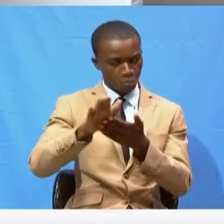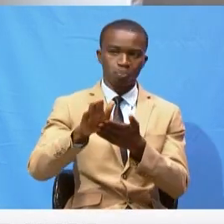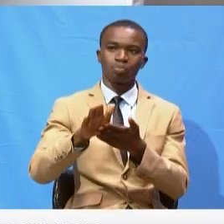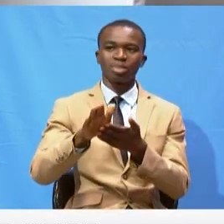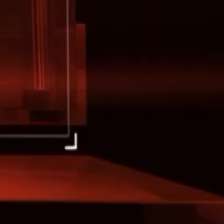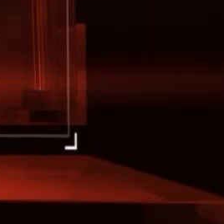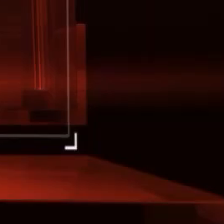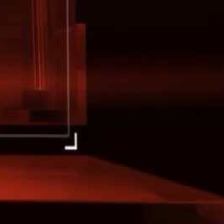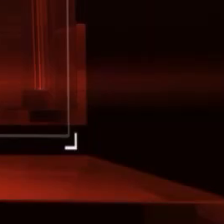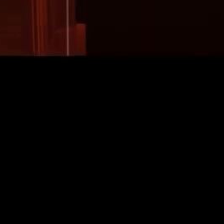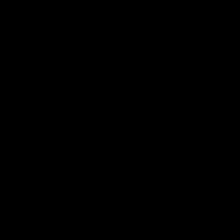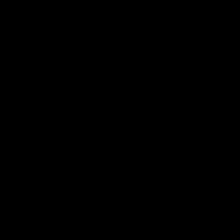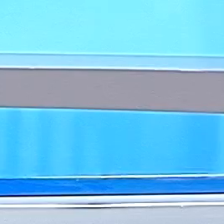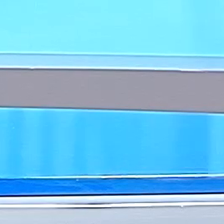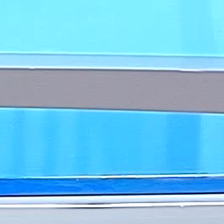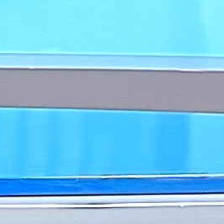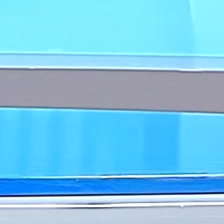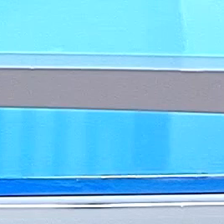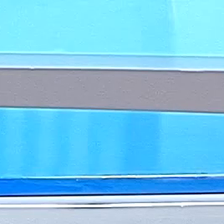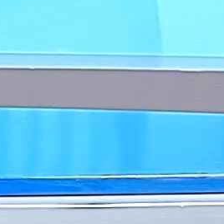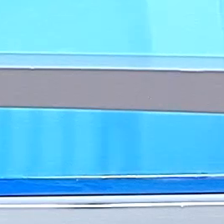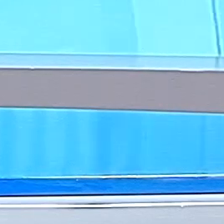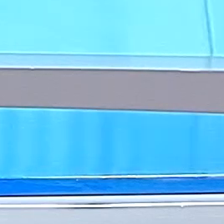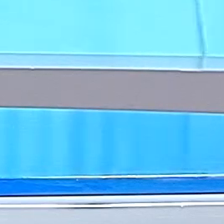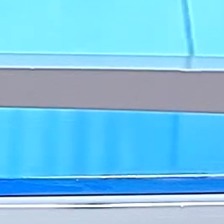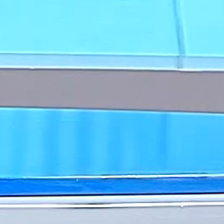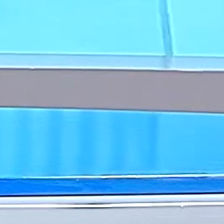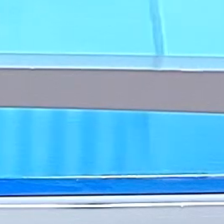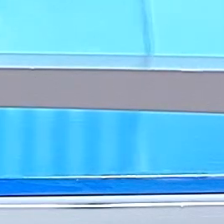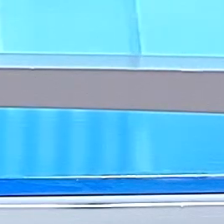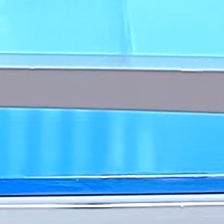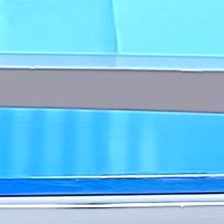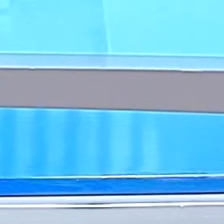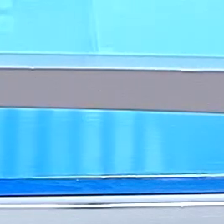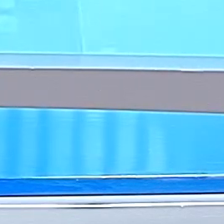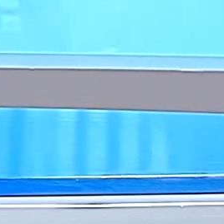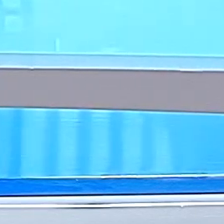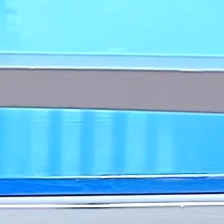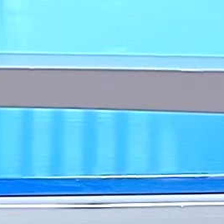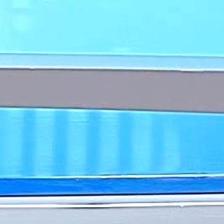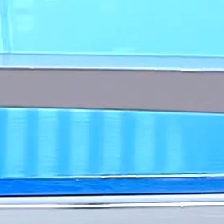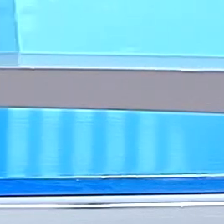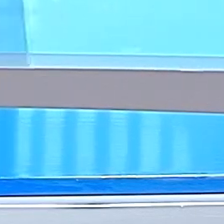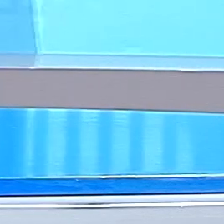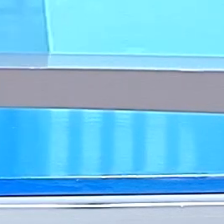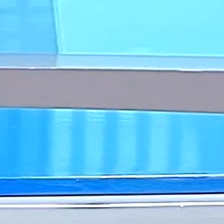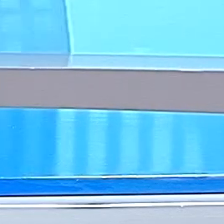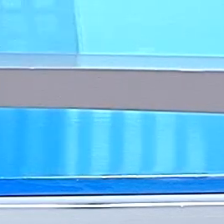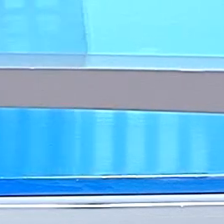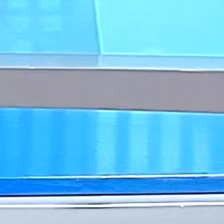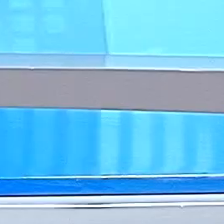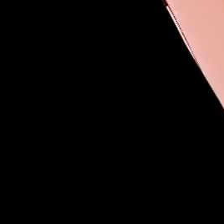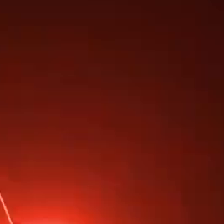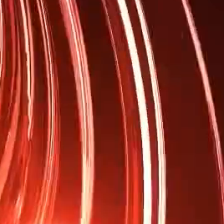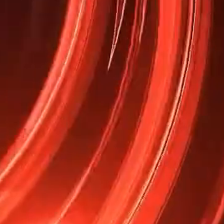works elates parliamentary committee. Thank you for being with us. On behalf of the production team, thank you for watching.